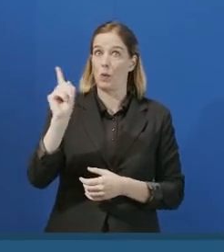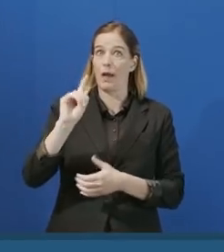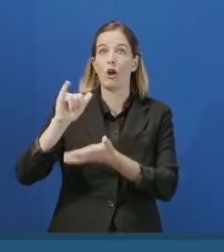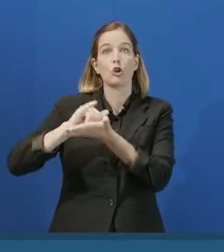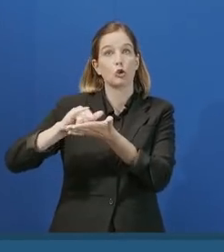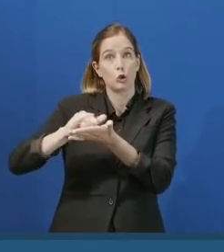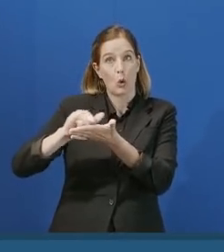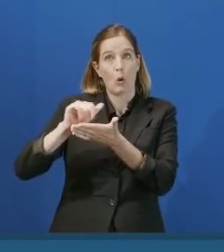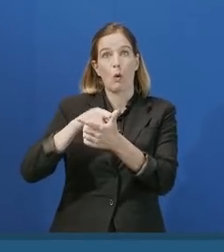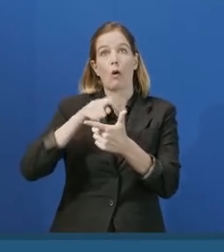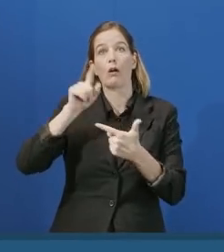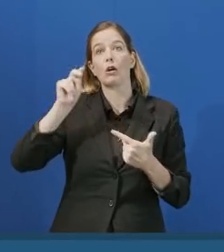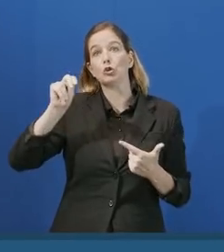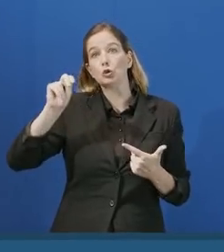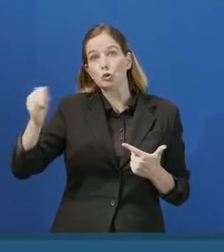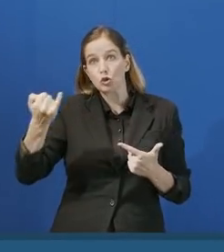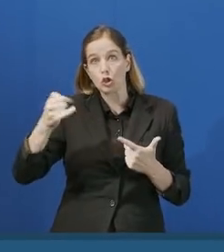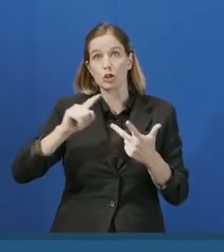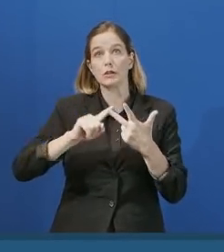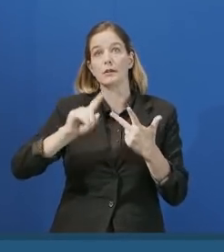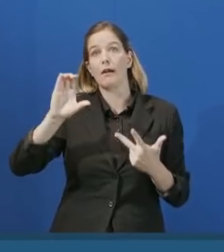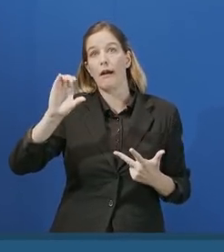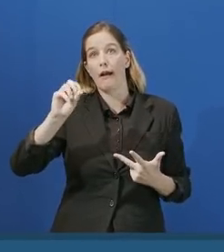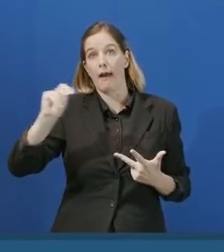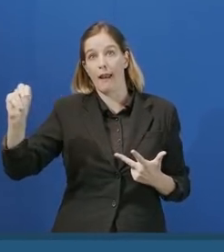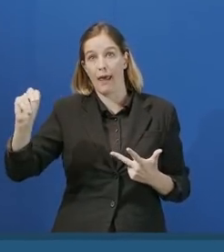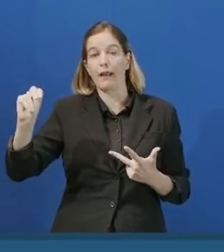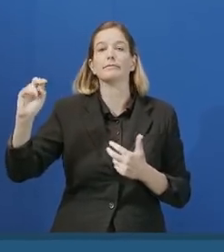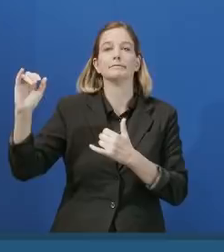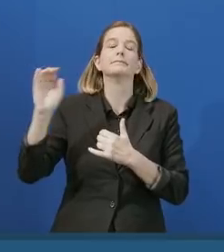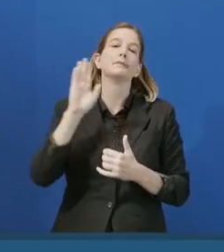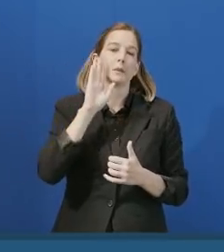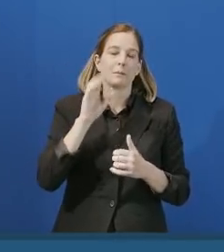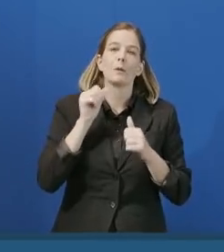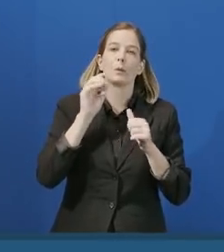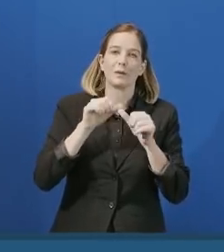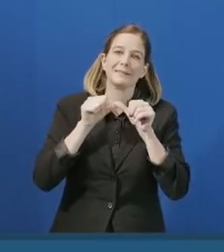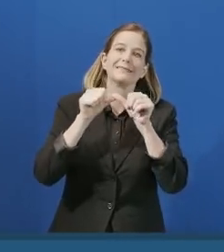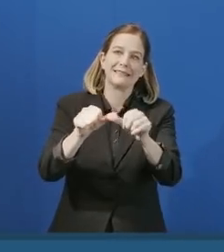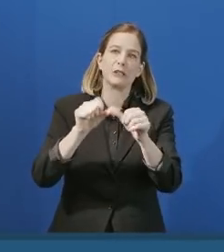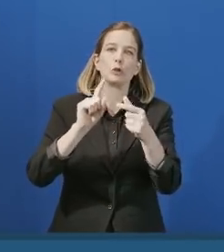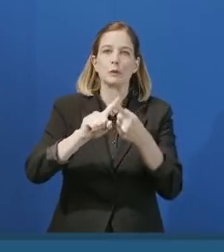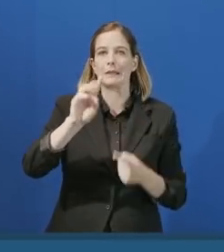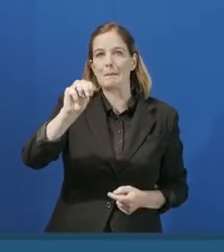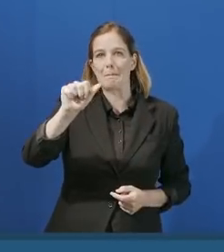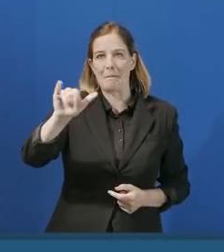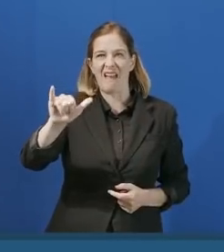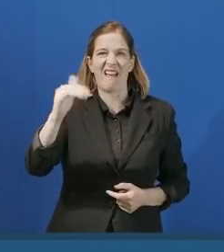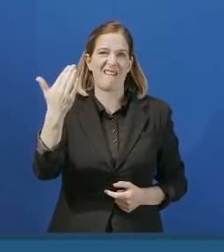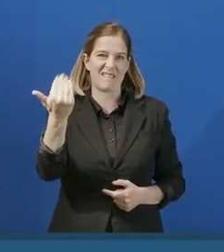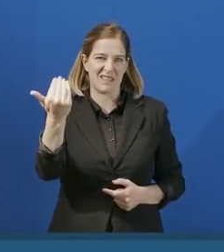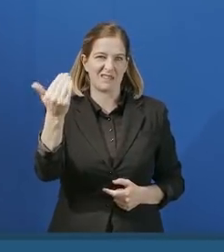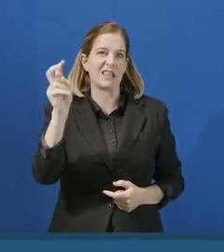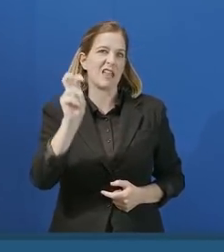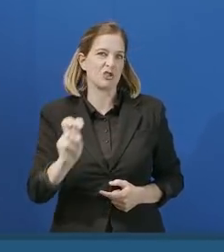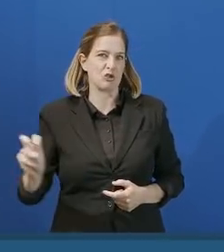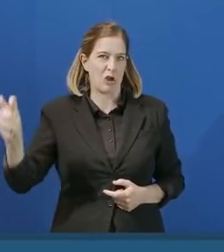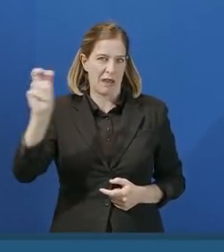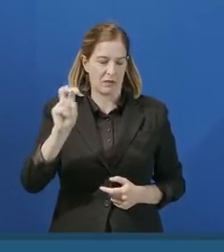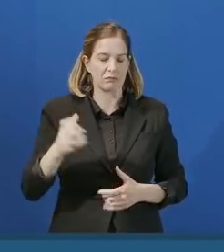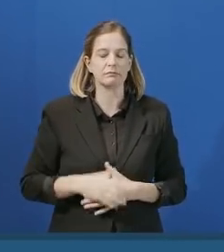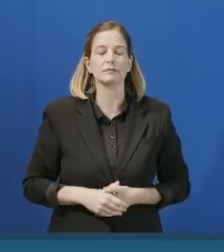Connecticut, and that will continue through the 15th. In addition, our stay home Stay